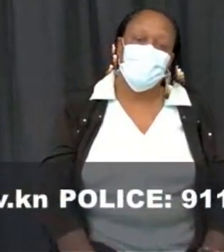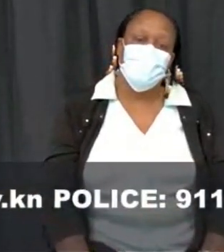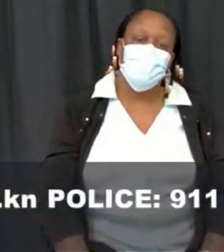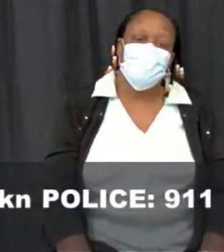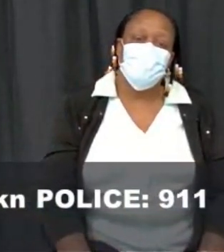Thank you very much, Superintendent.